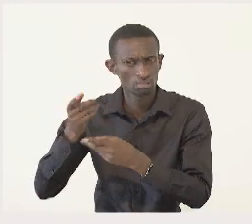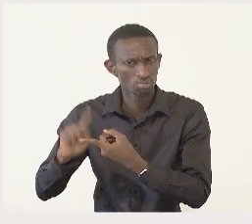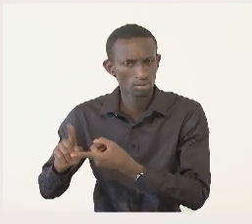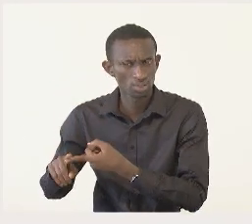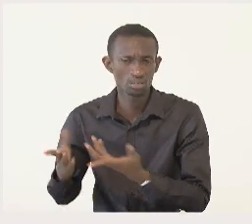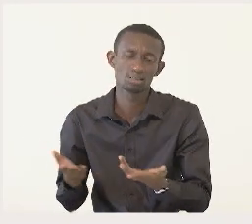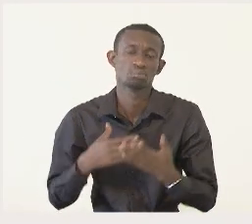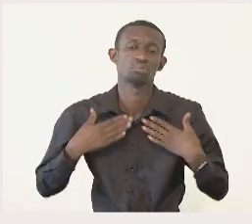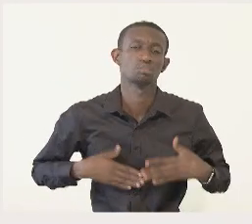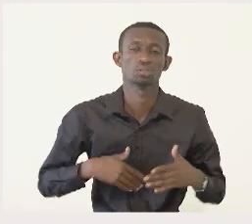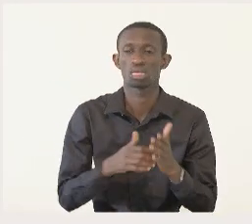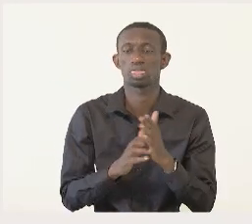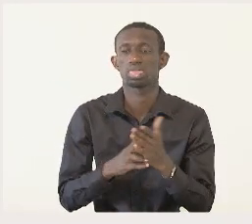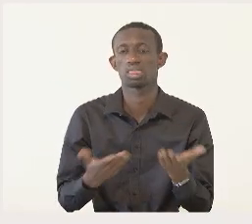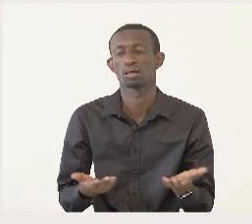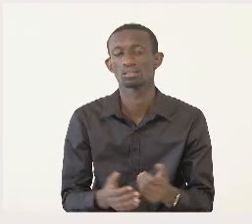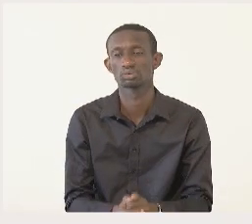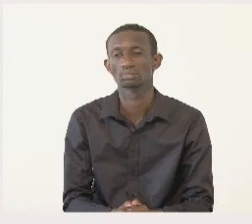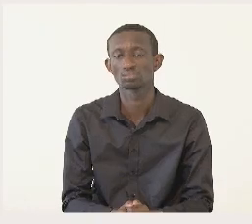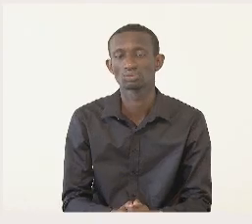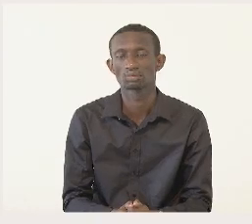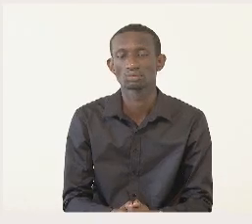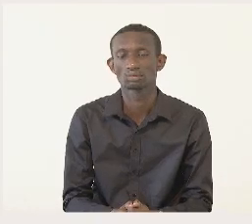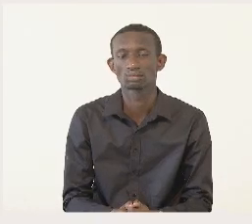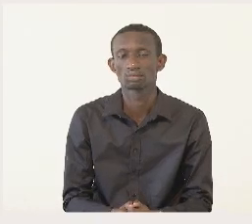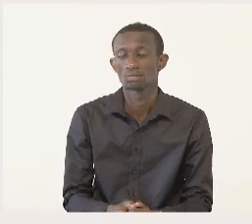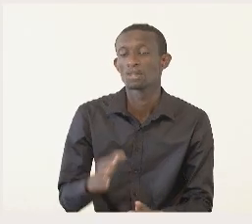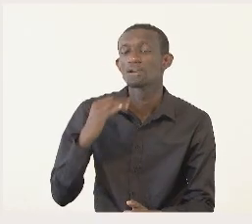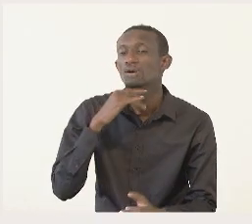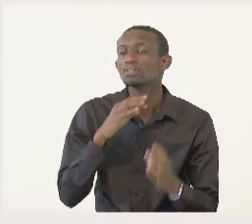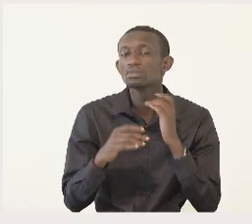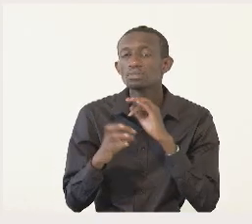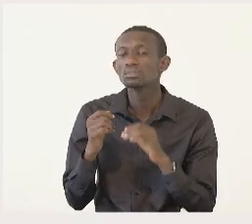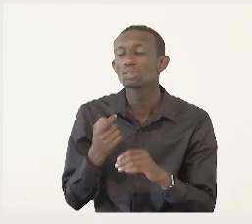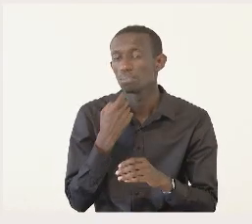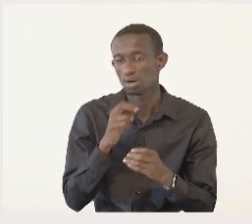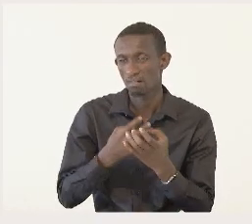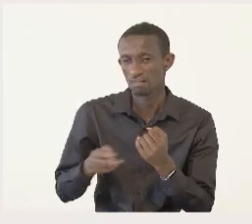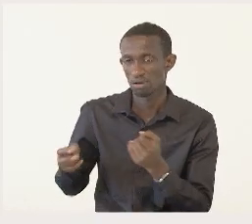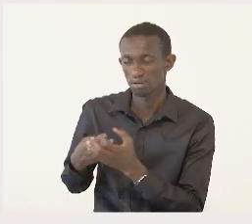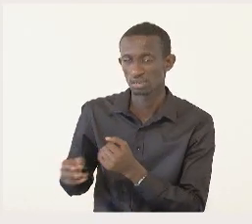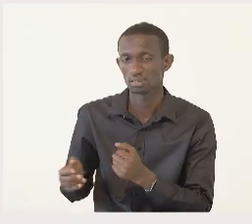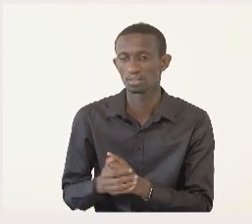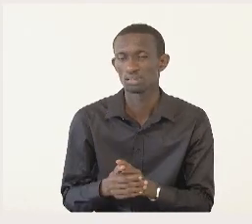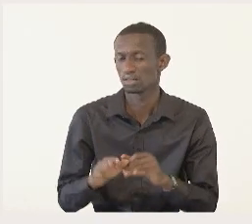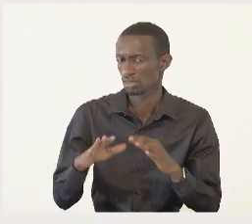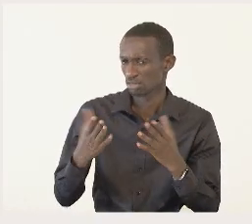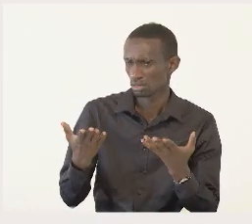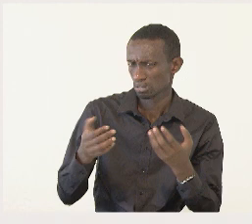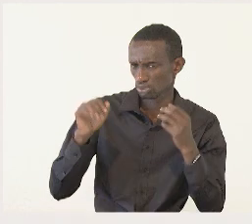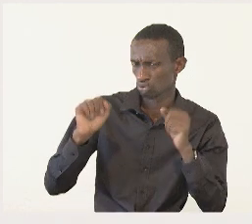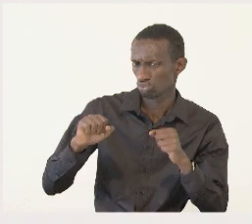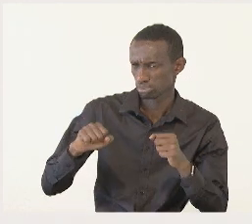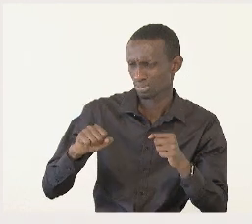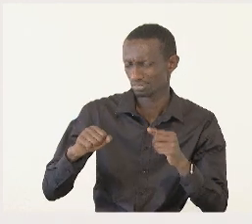very less. So it means that this waste product has to be eliminated from our body because either they can